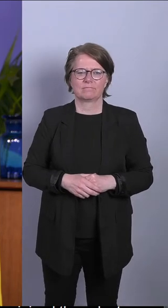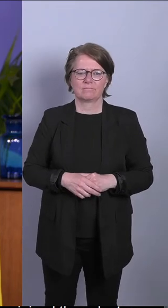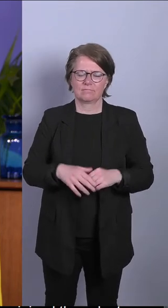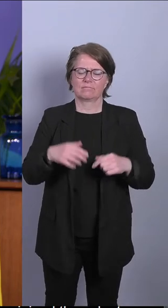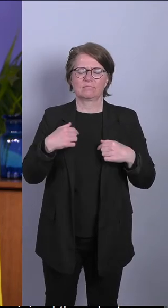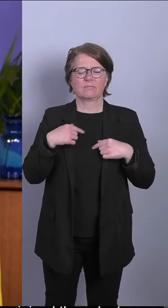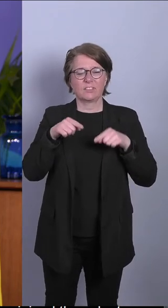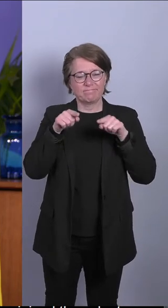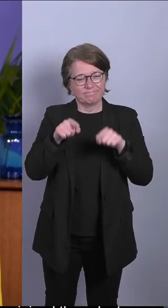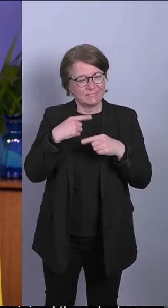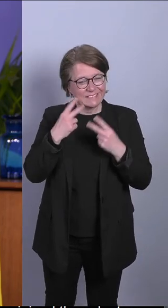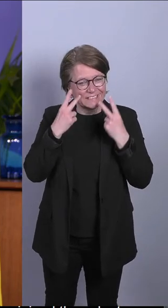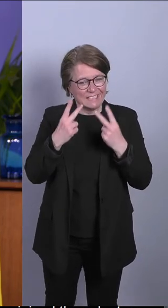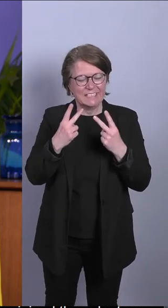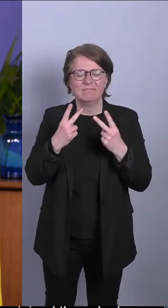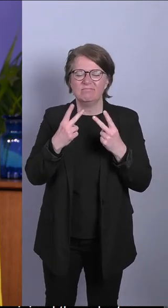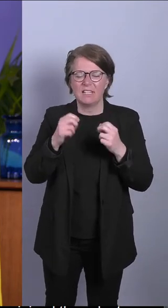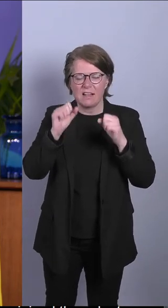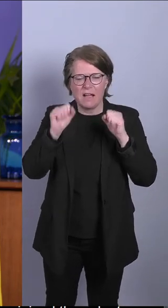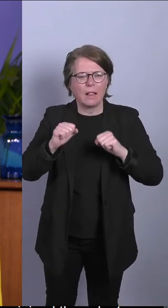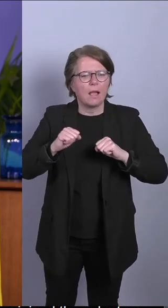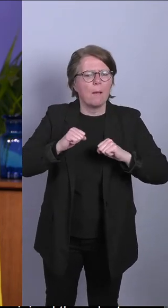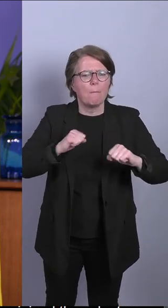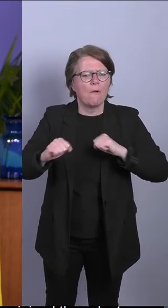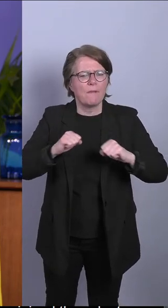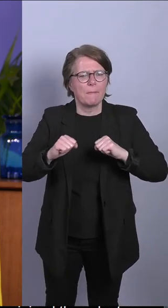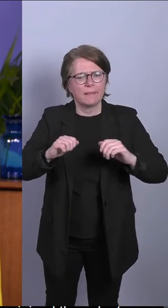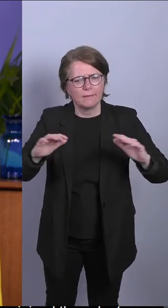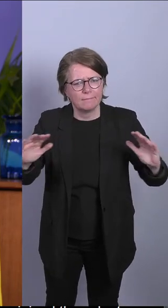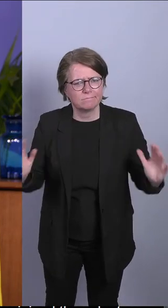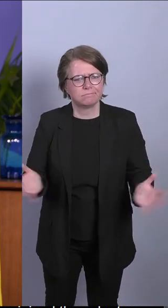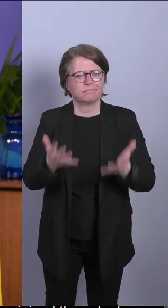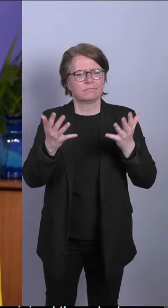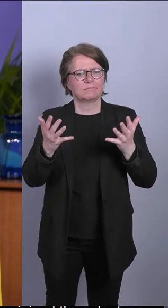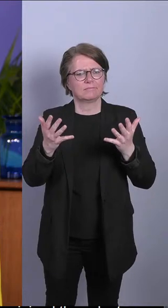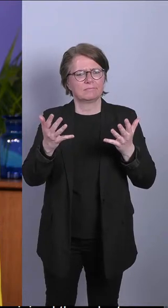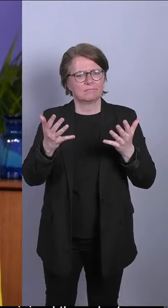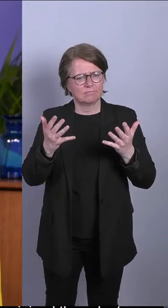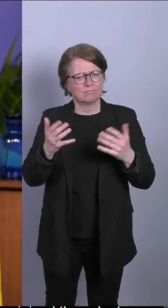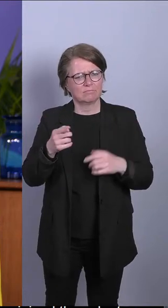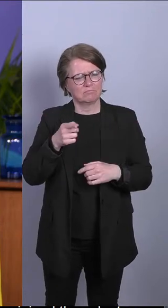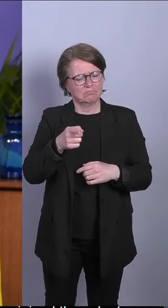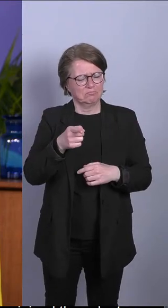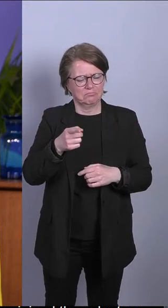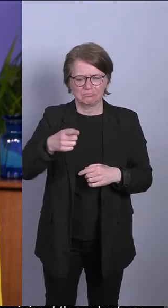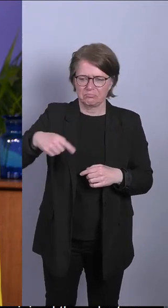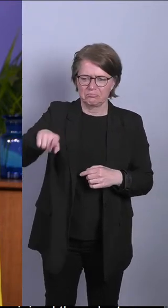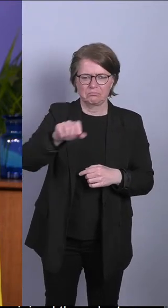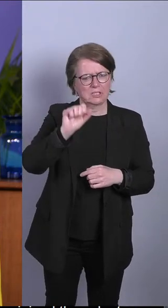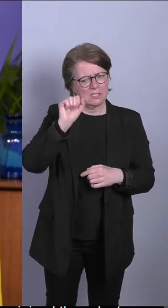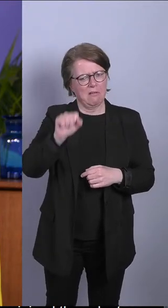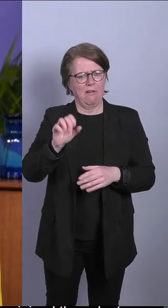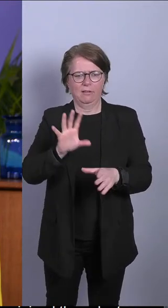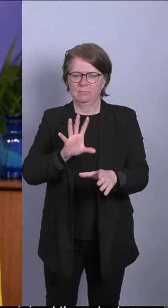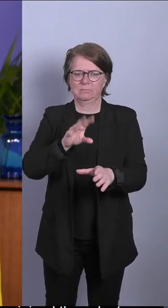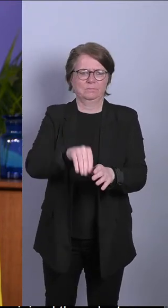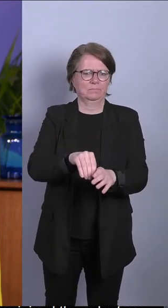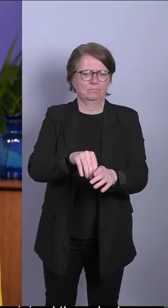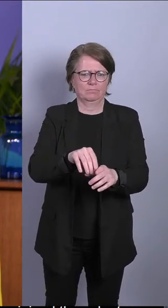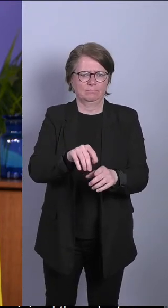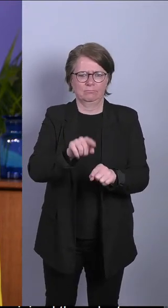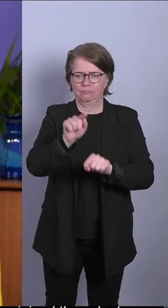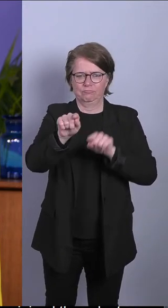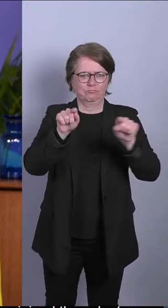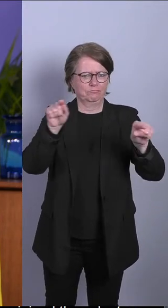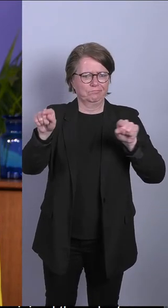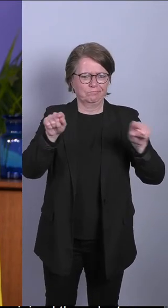that inclusion in sport is now a reality. And as Special Olympics, we conduct all these events at the highest level.